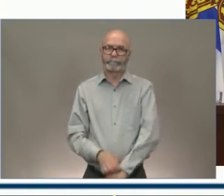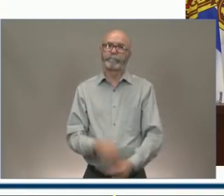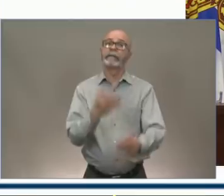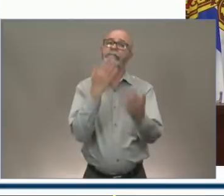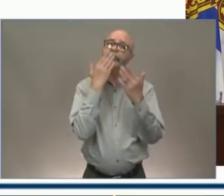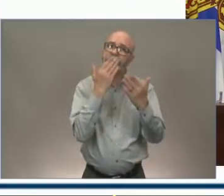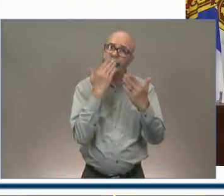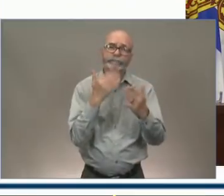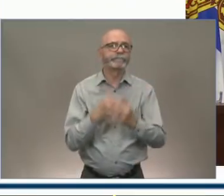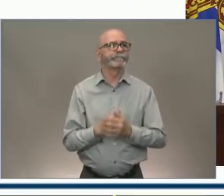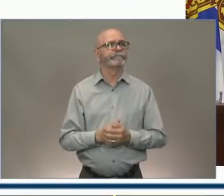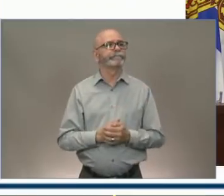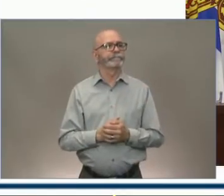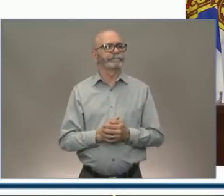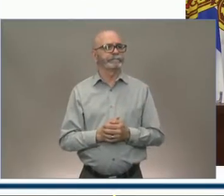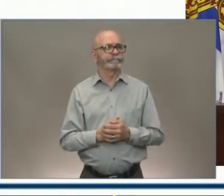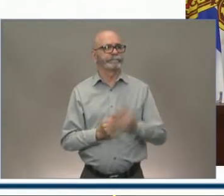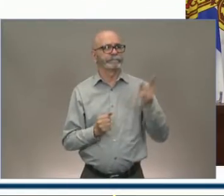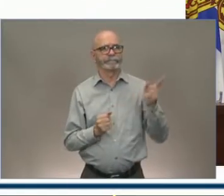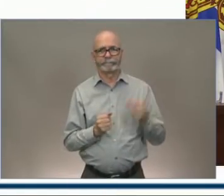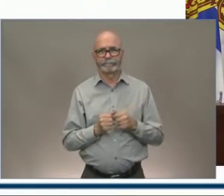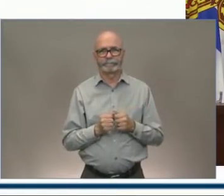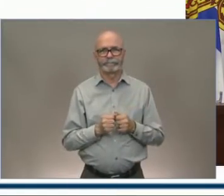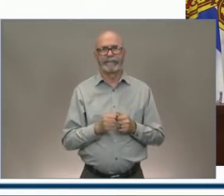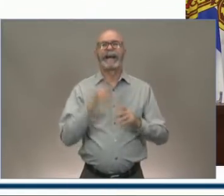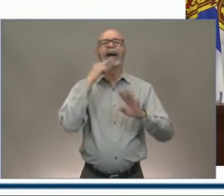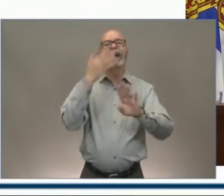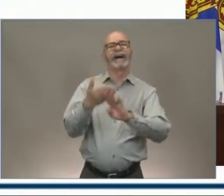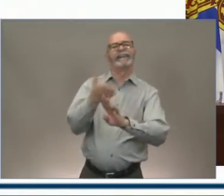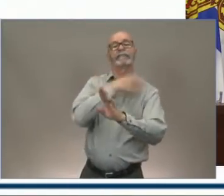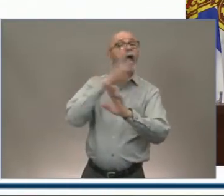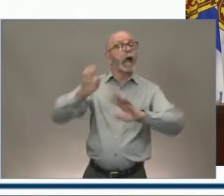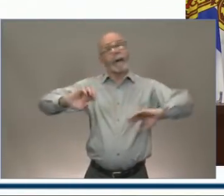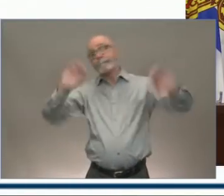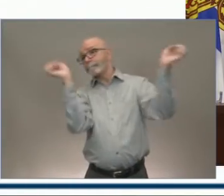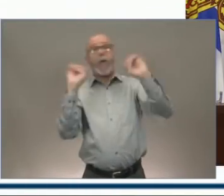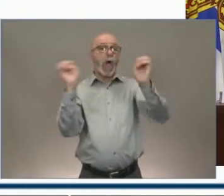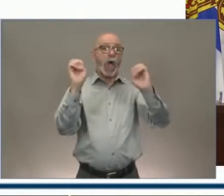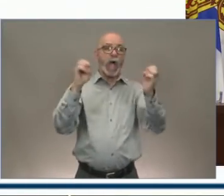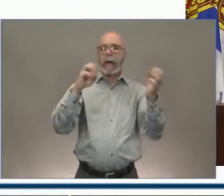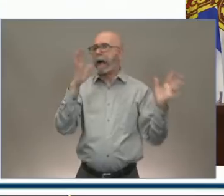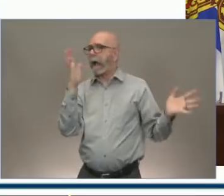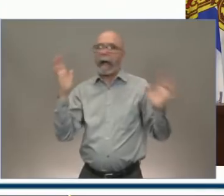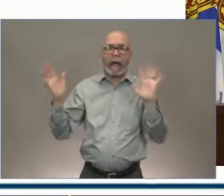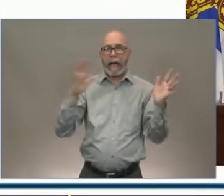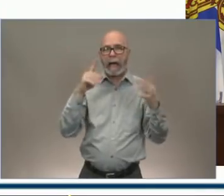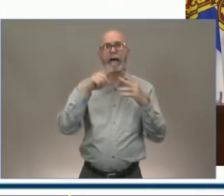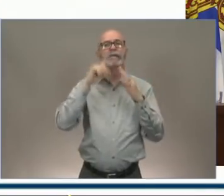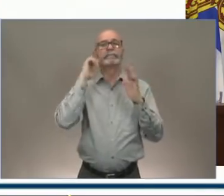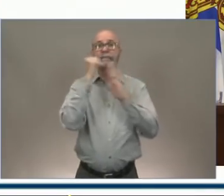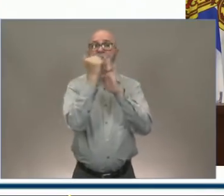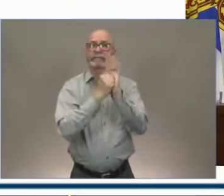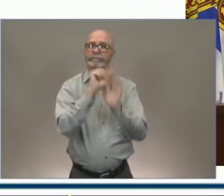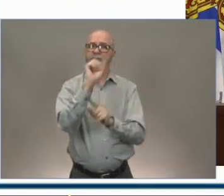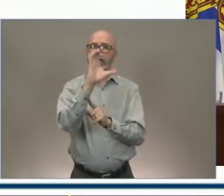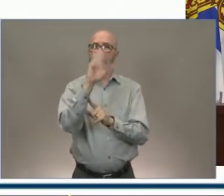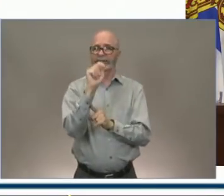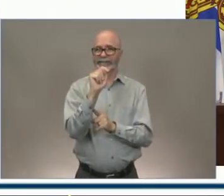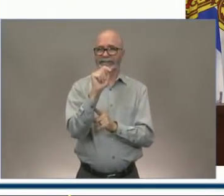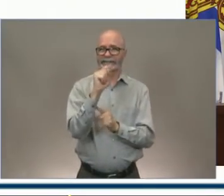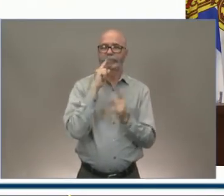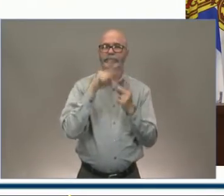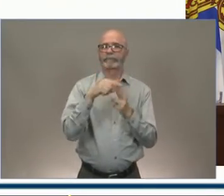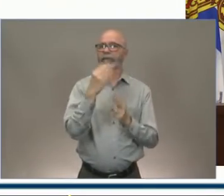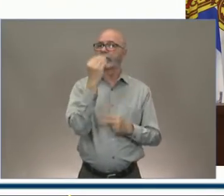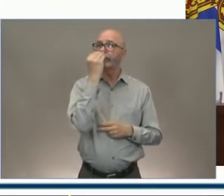During a state of emergency, the Emergency Measures Act states that prices for things like food and clothing and